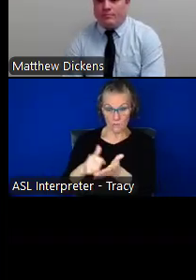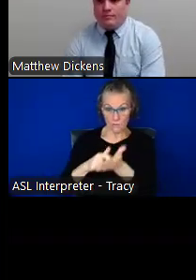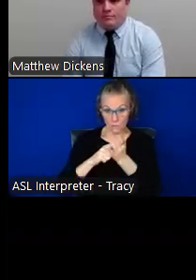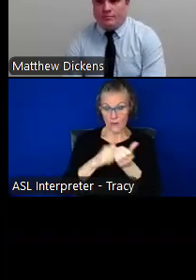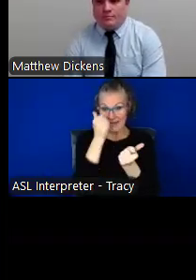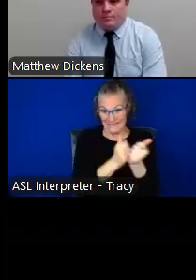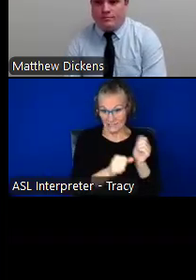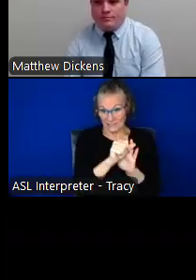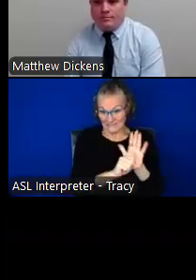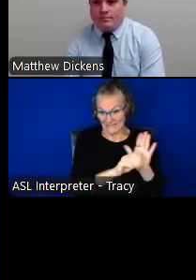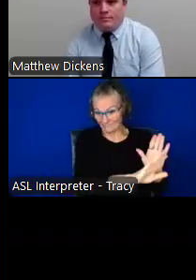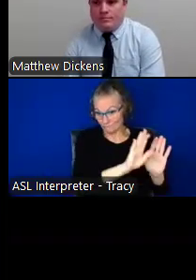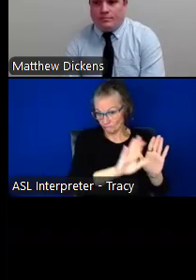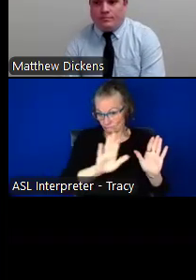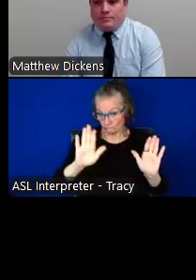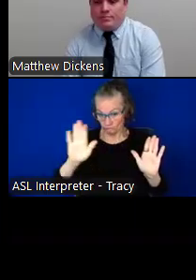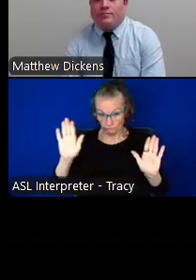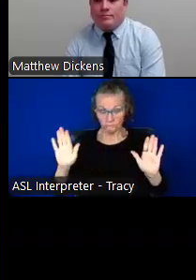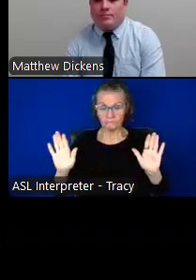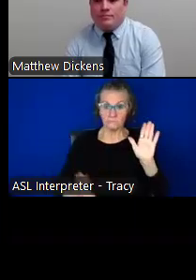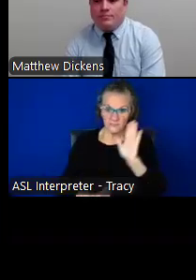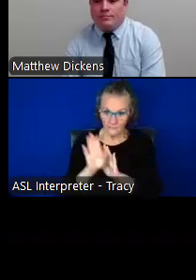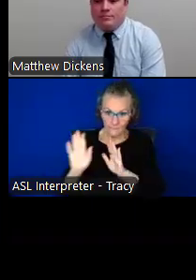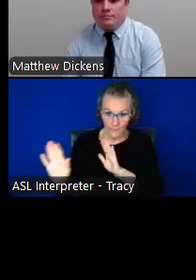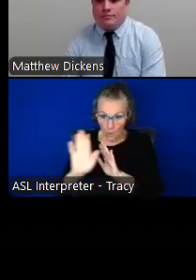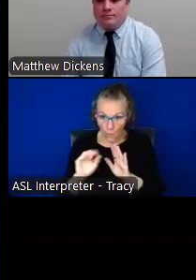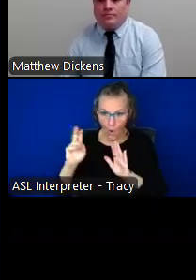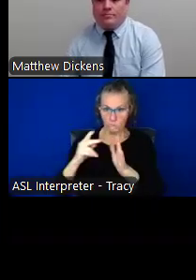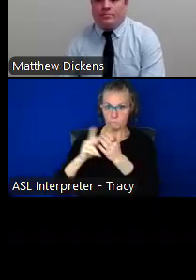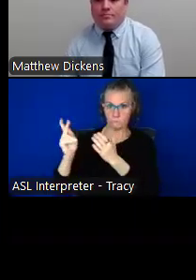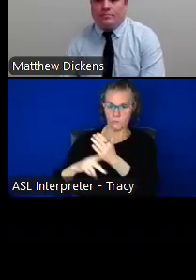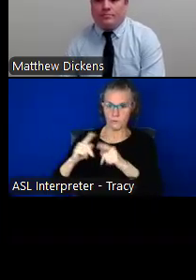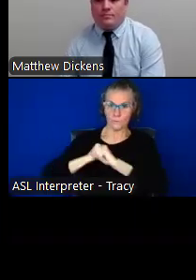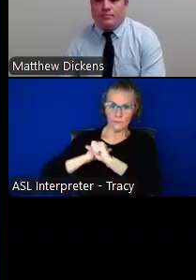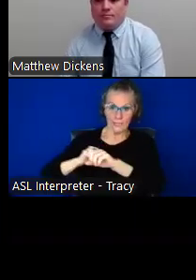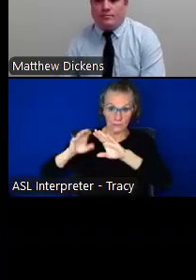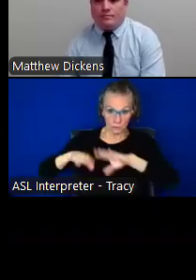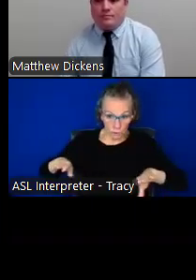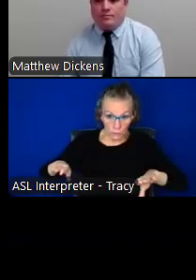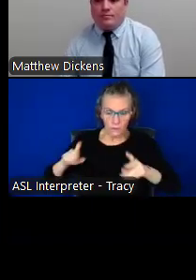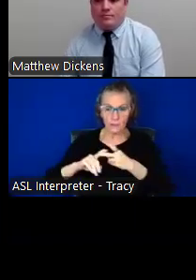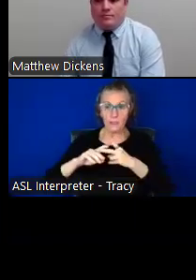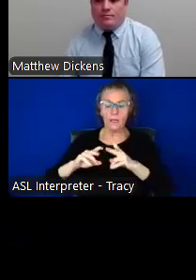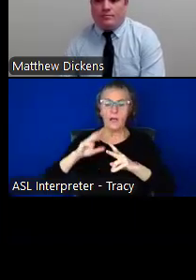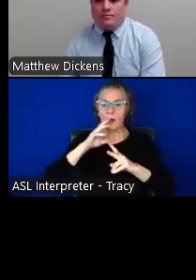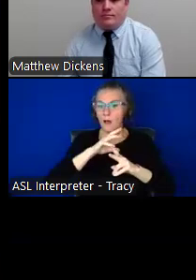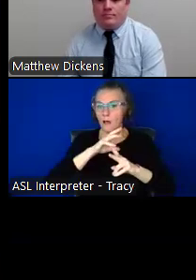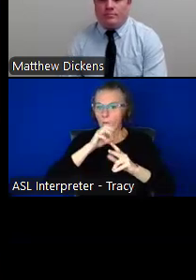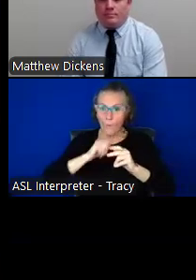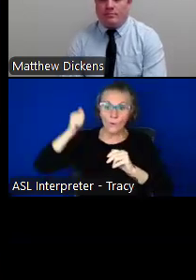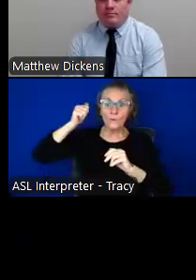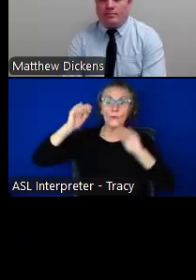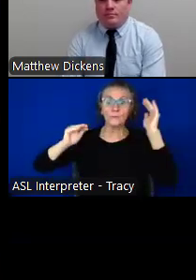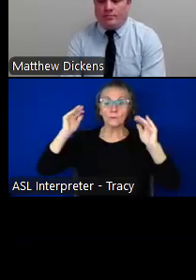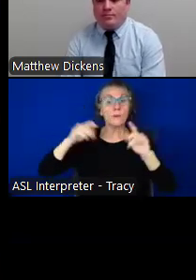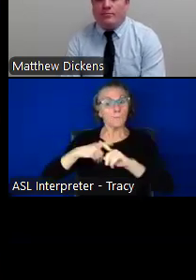each state develop some sort of a program to protect children, elderly adults, and adults with